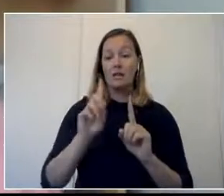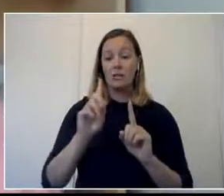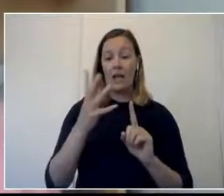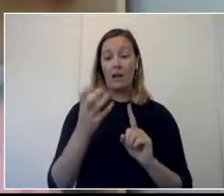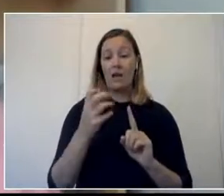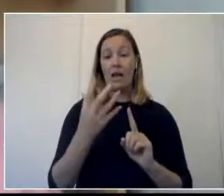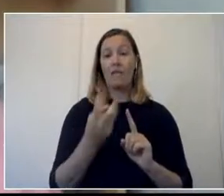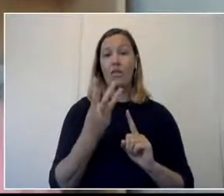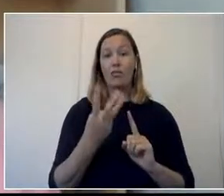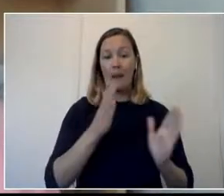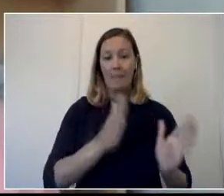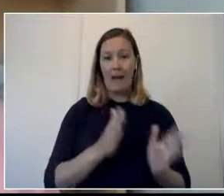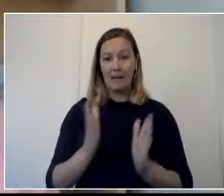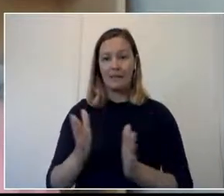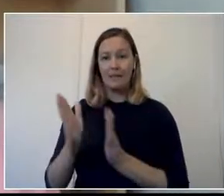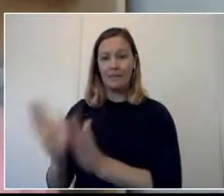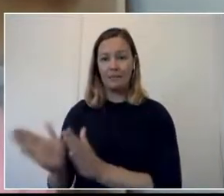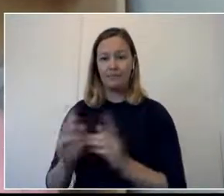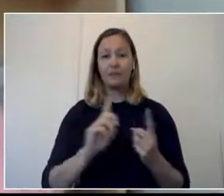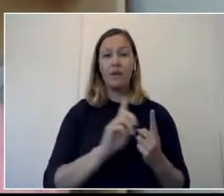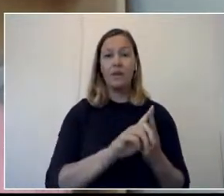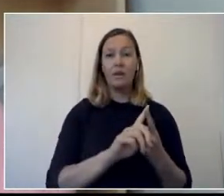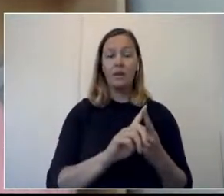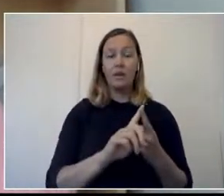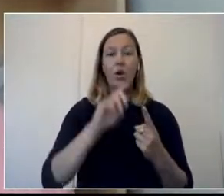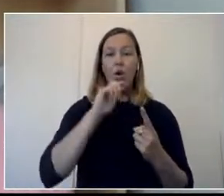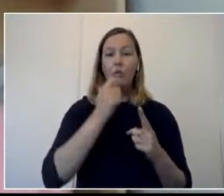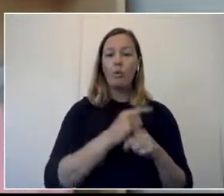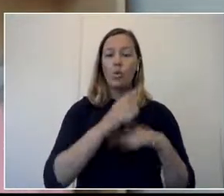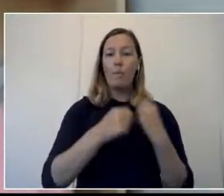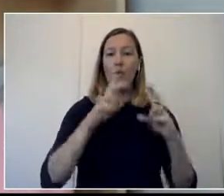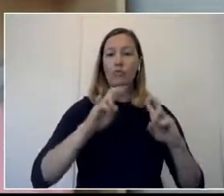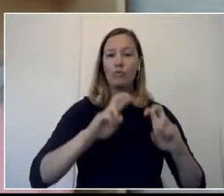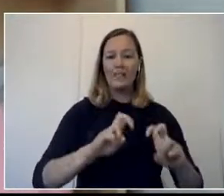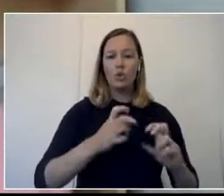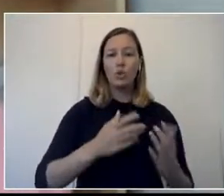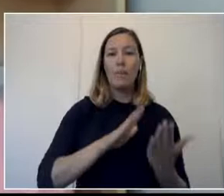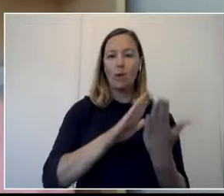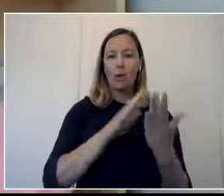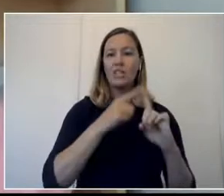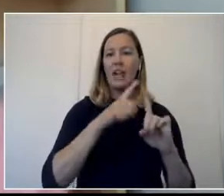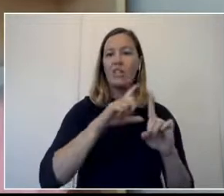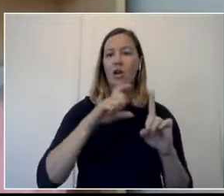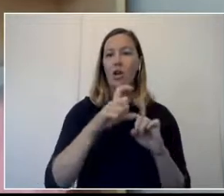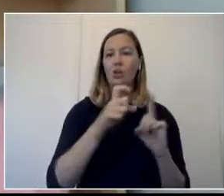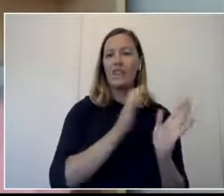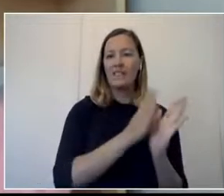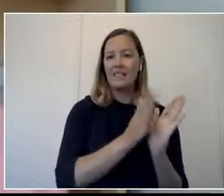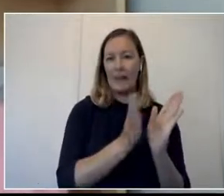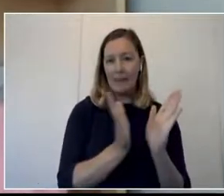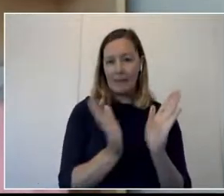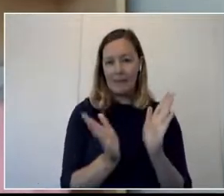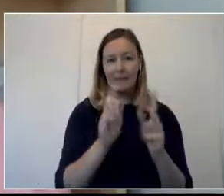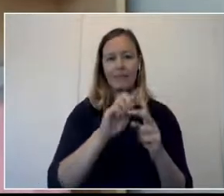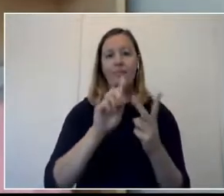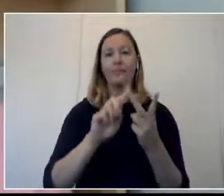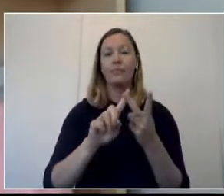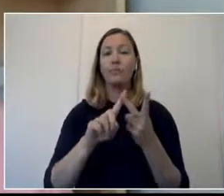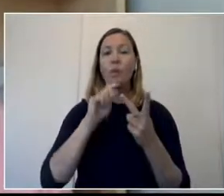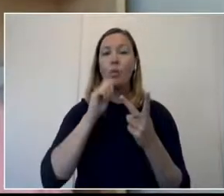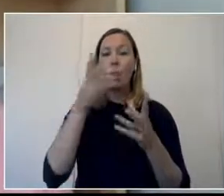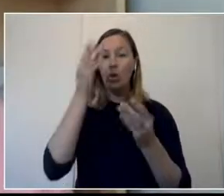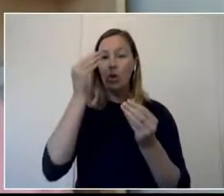First up, we'll go through and explain the research approach and culture segments. Then we'll hear and learn more about